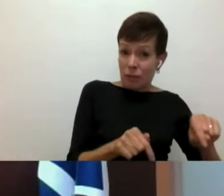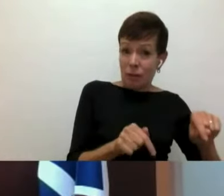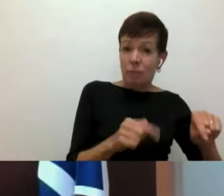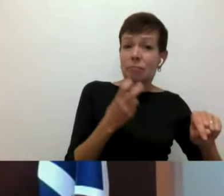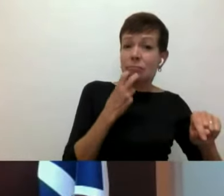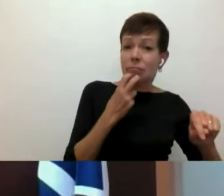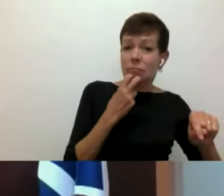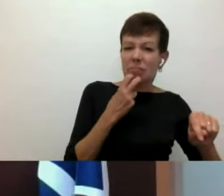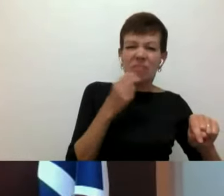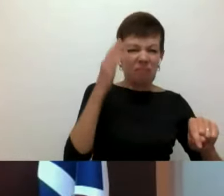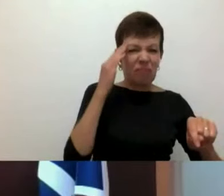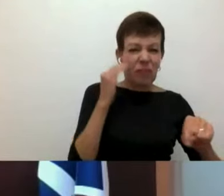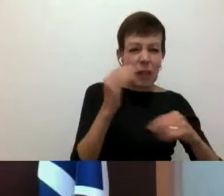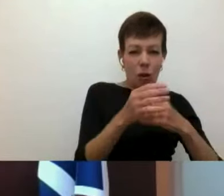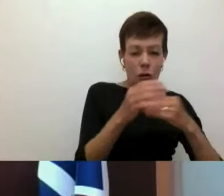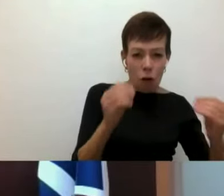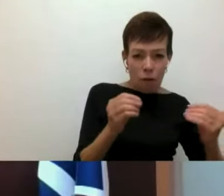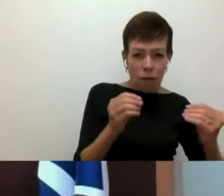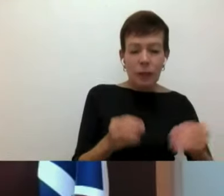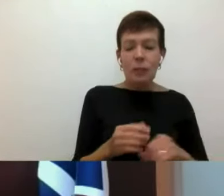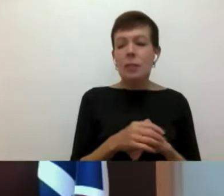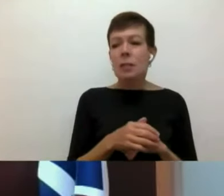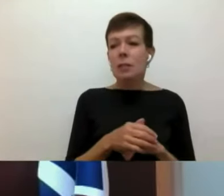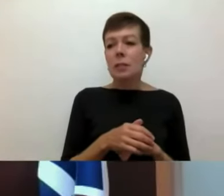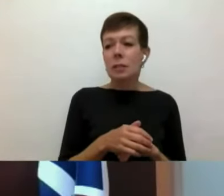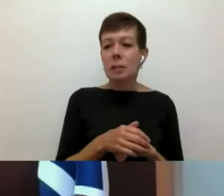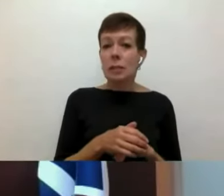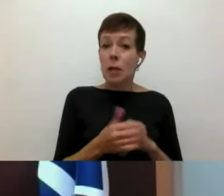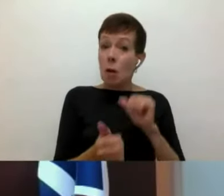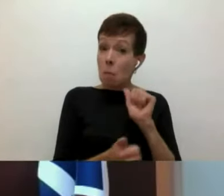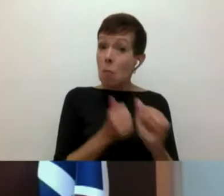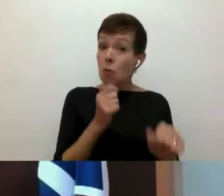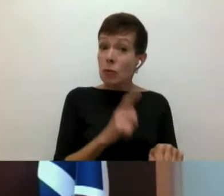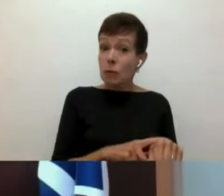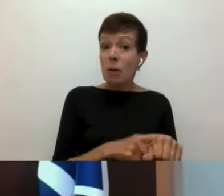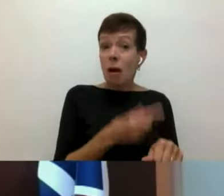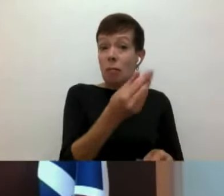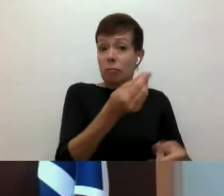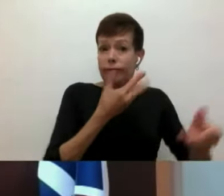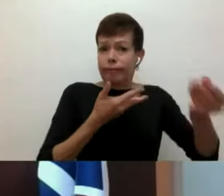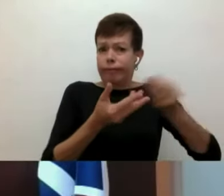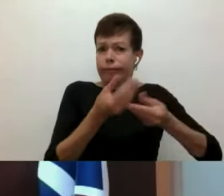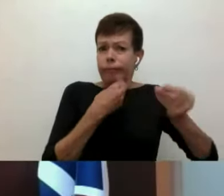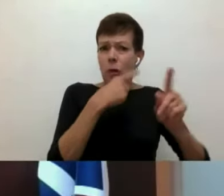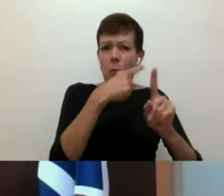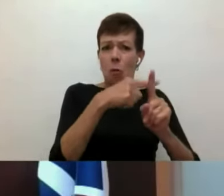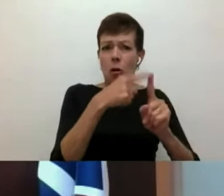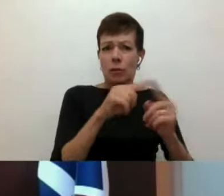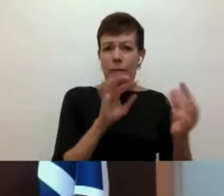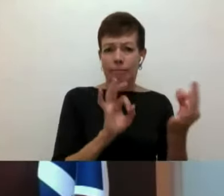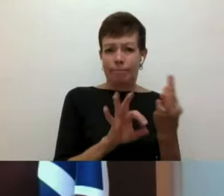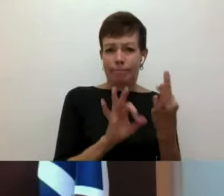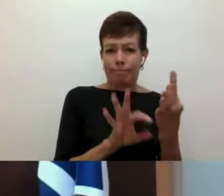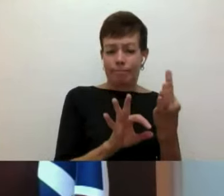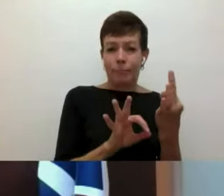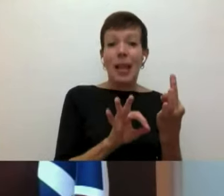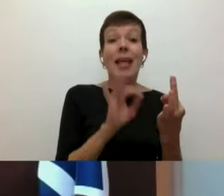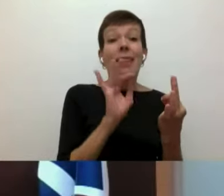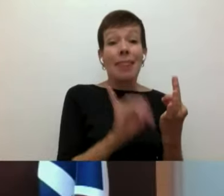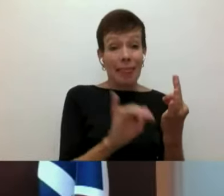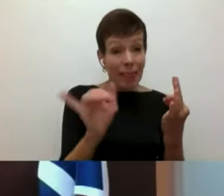headquarters have actually, for the most part, have actually been overwhelmingly positive. And I want to say that that also has a profound impact